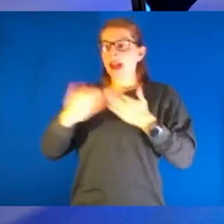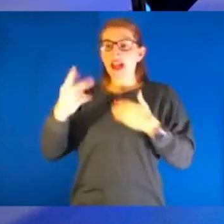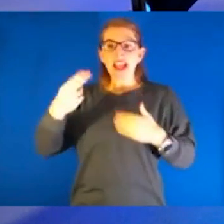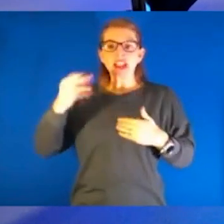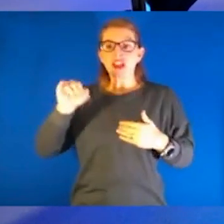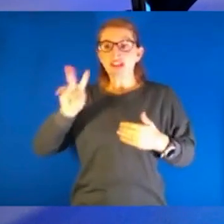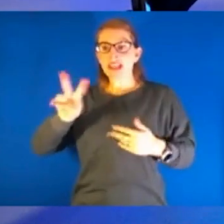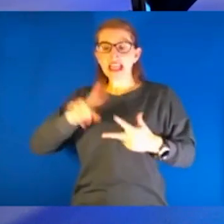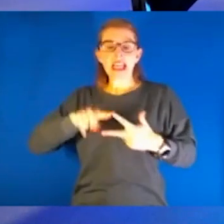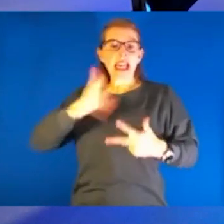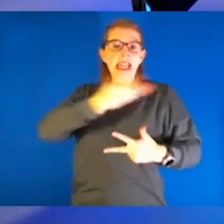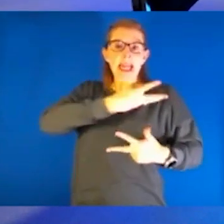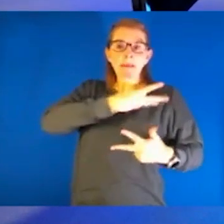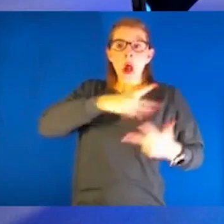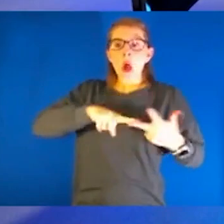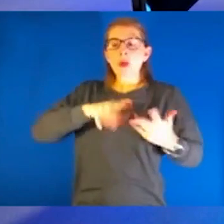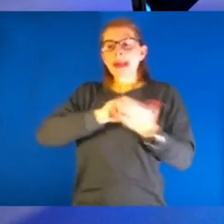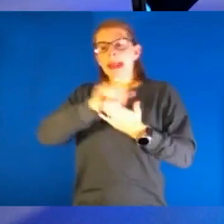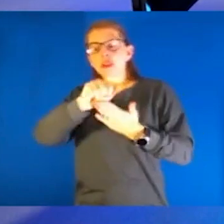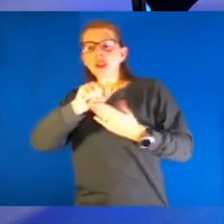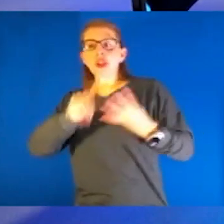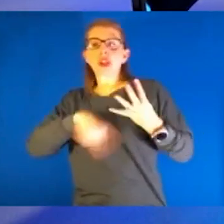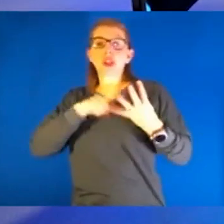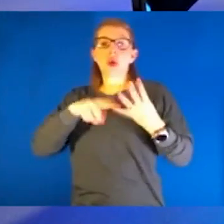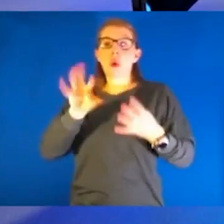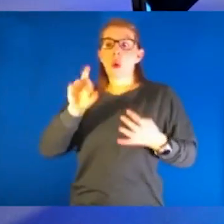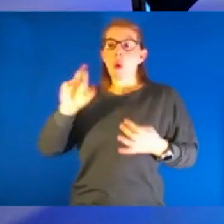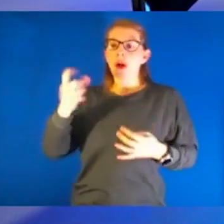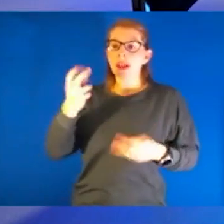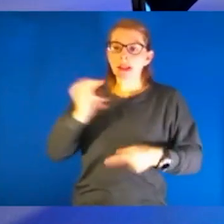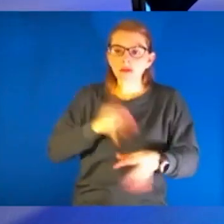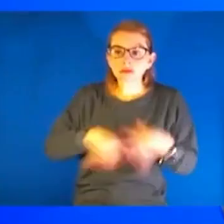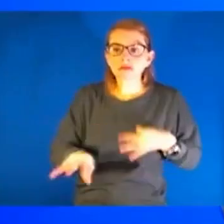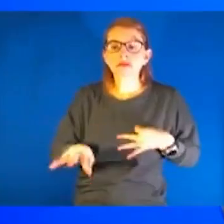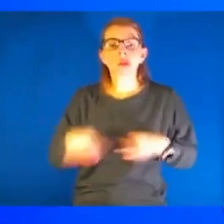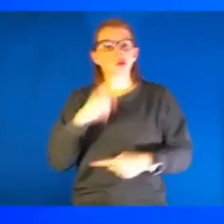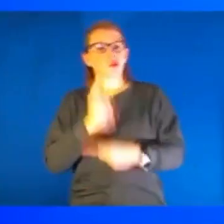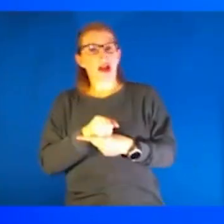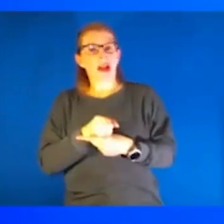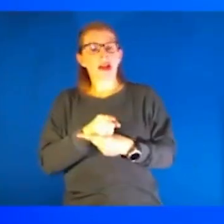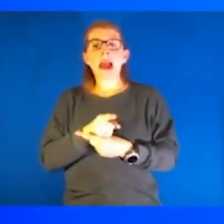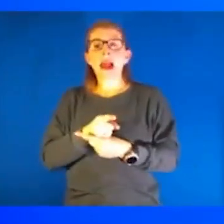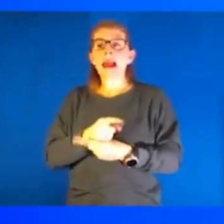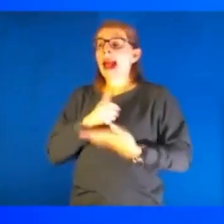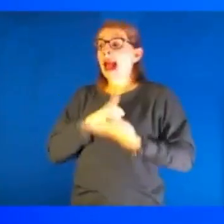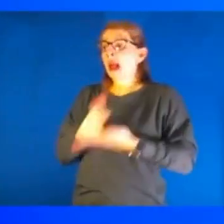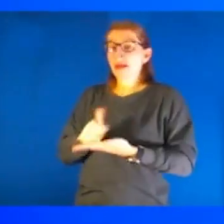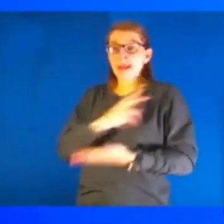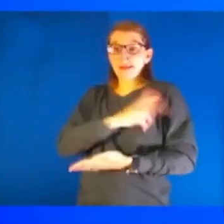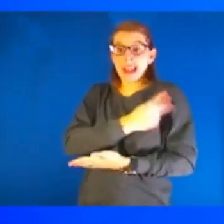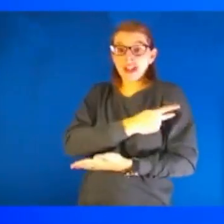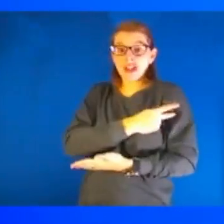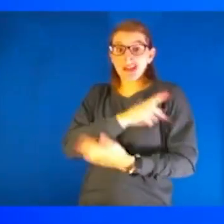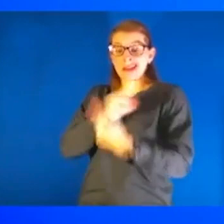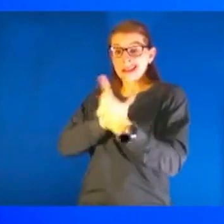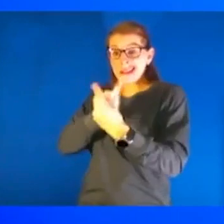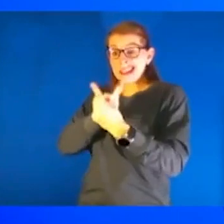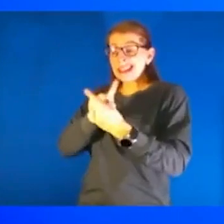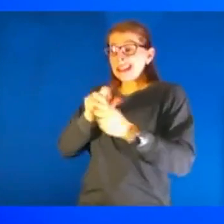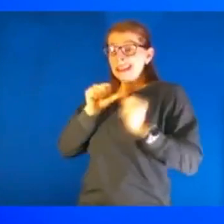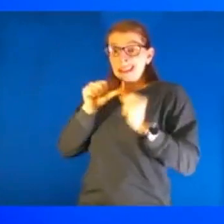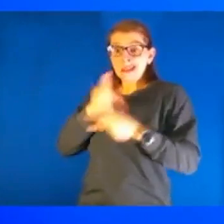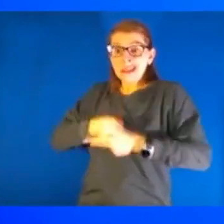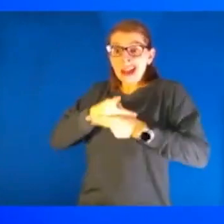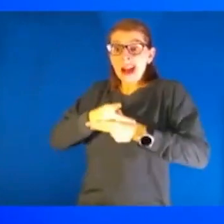chemotherapy, etc. That's right. The list goes on and on. Right. And helping those individuals to engage in care and to control their HIV, to stay on medications,